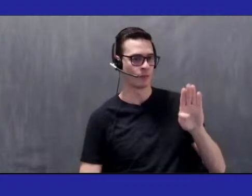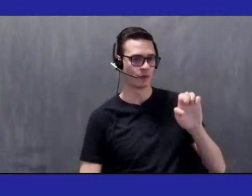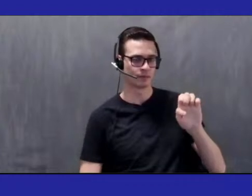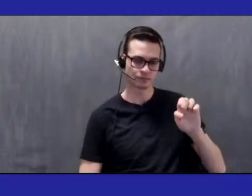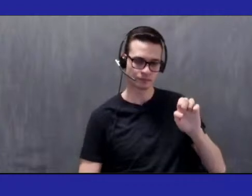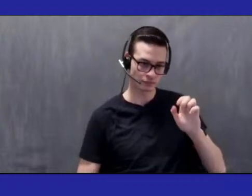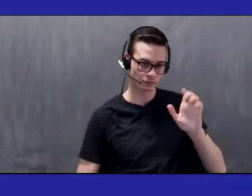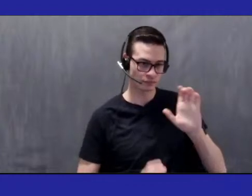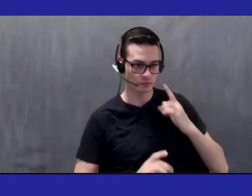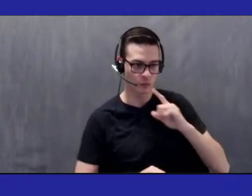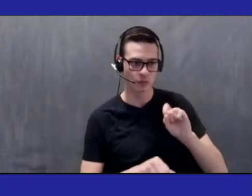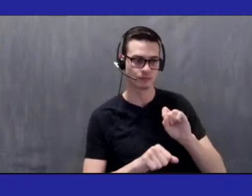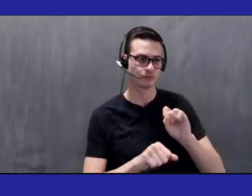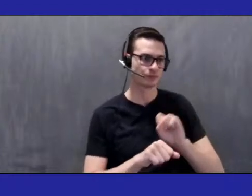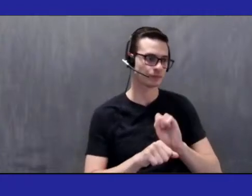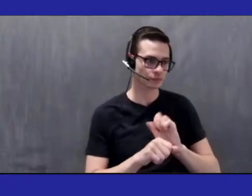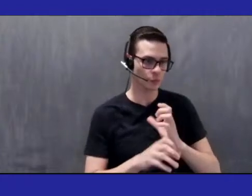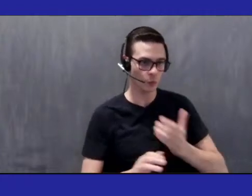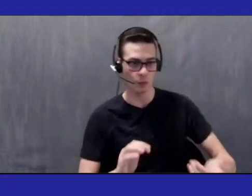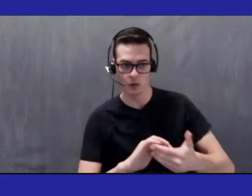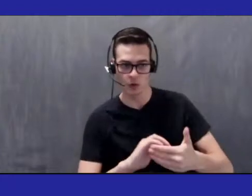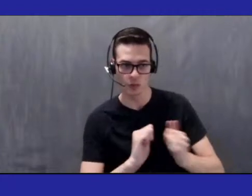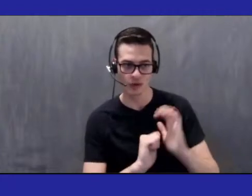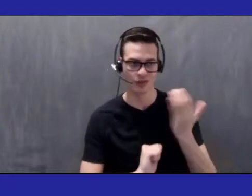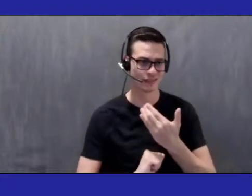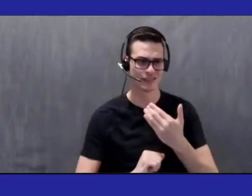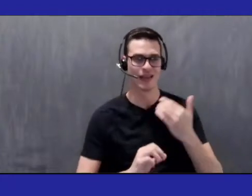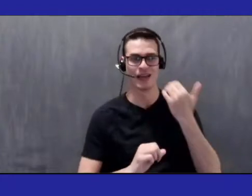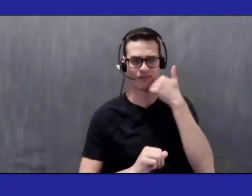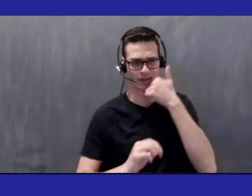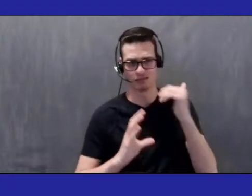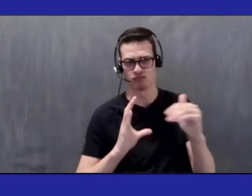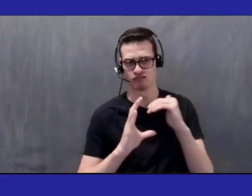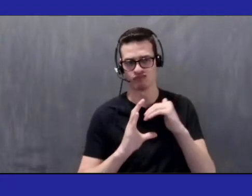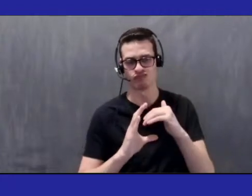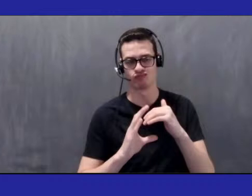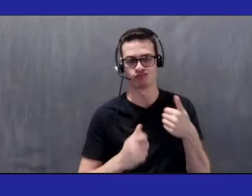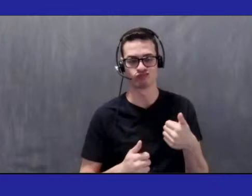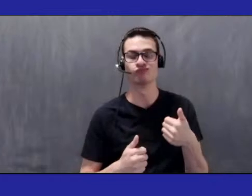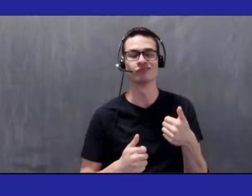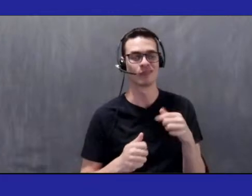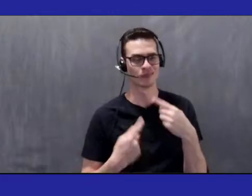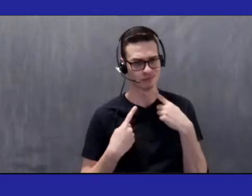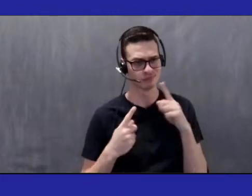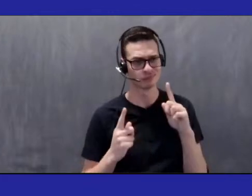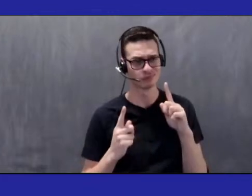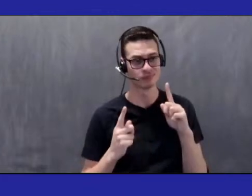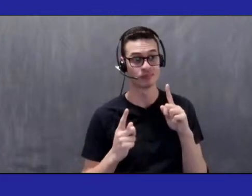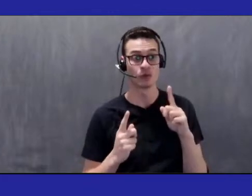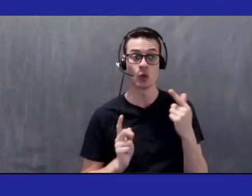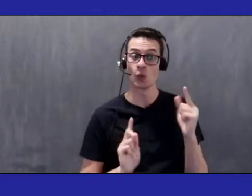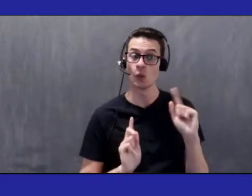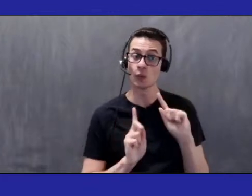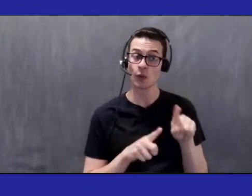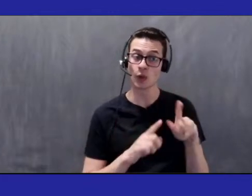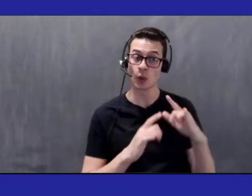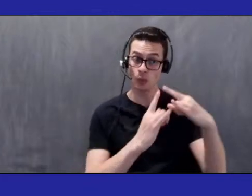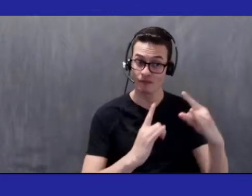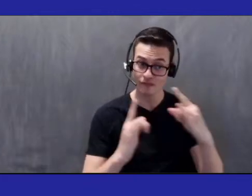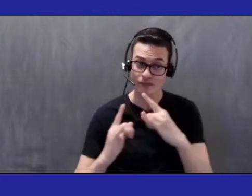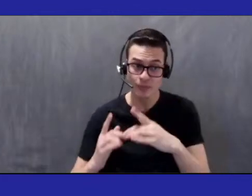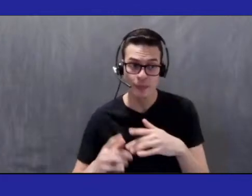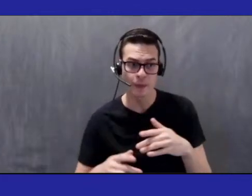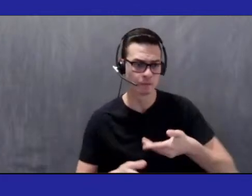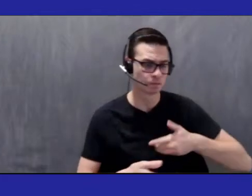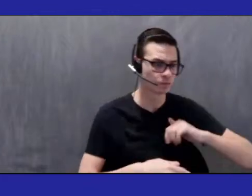business with us. So that has been successful. We go to fairs and have also begun working with